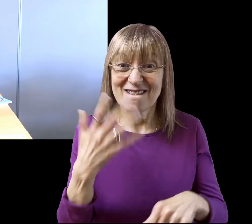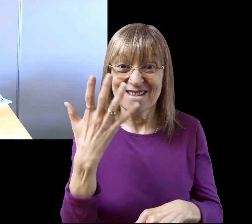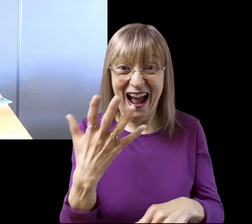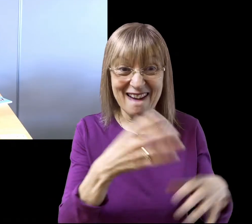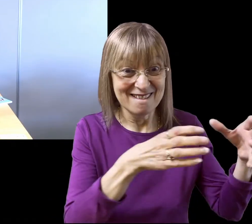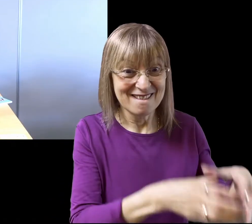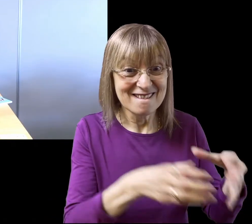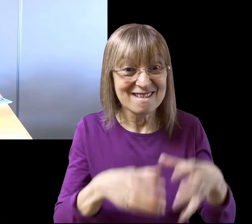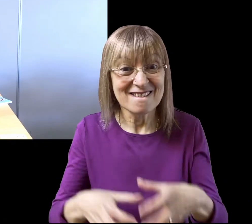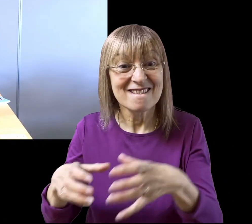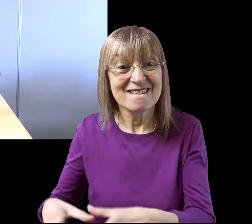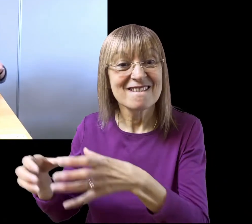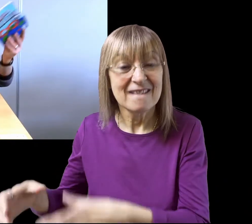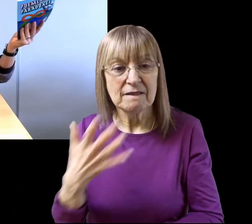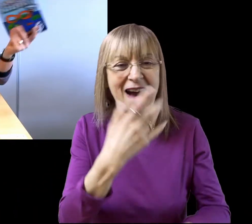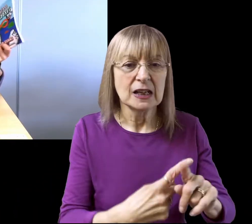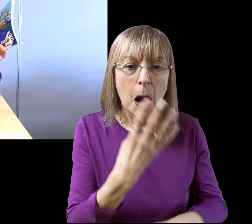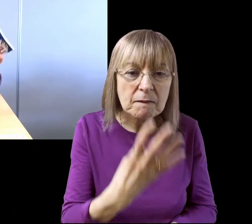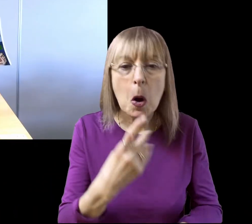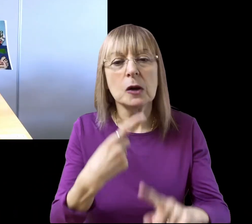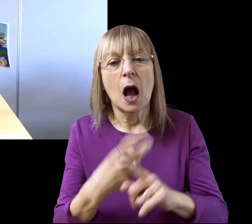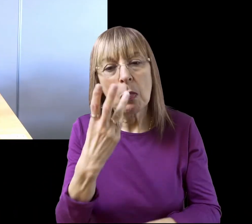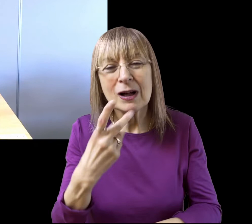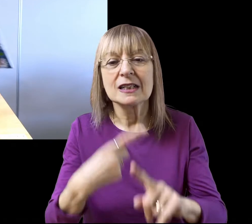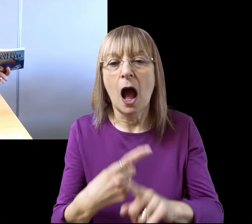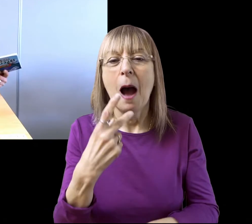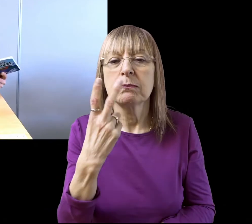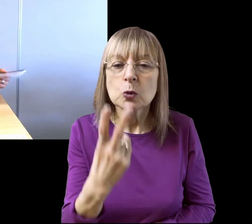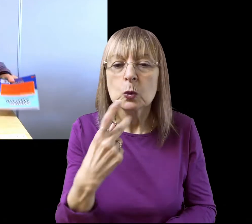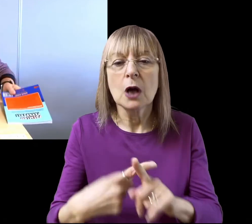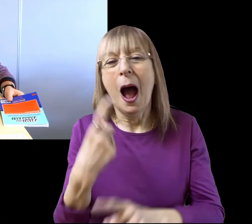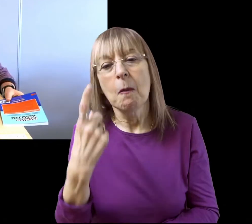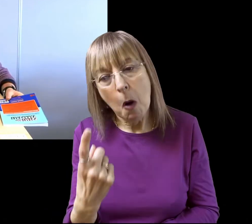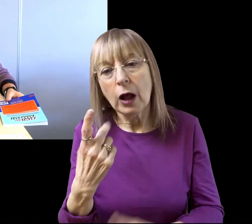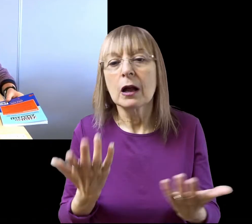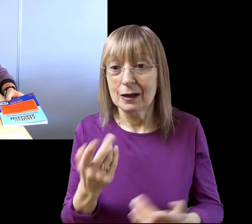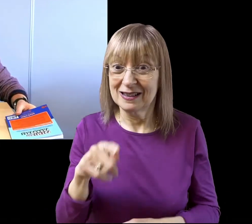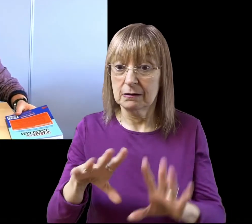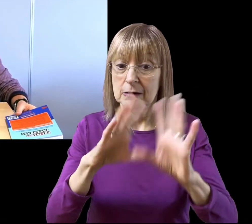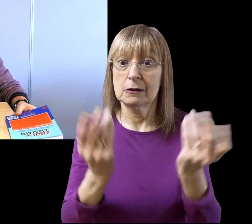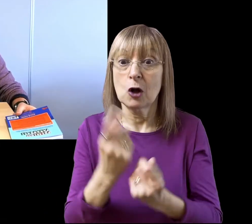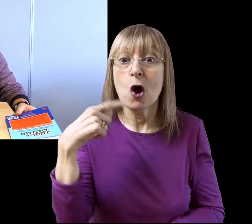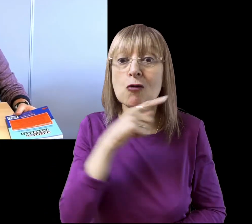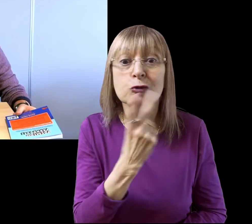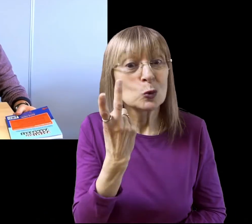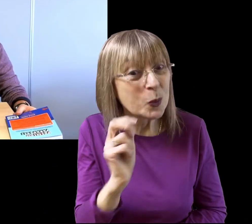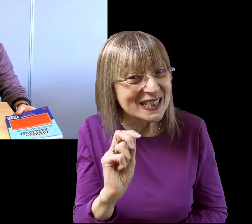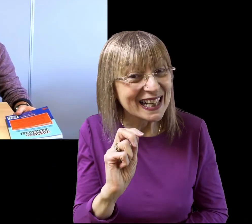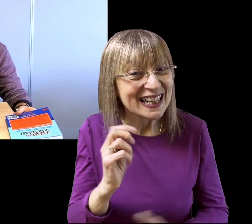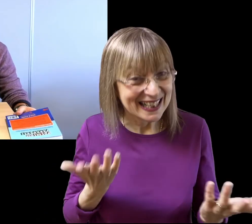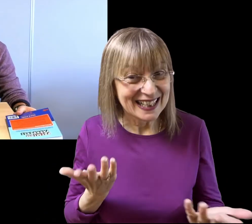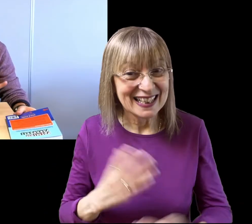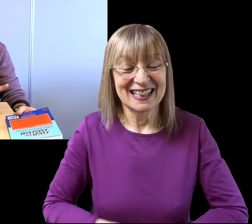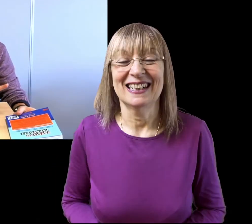If there were 5 items, E for exciting book, there would be 5 times 4 times 3